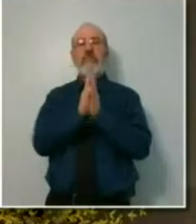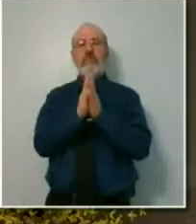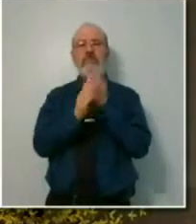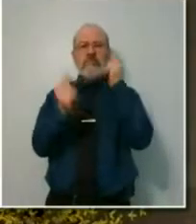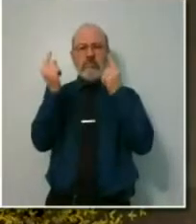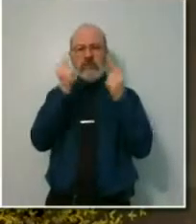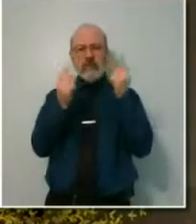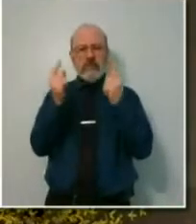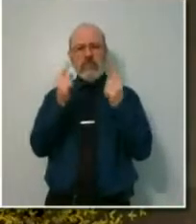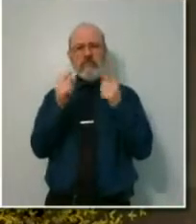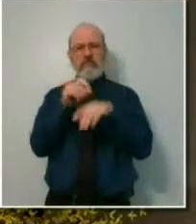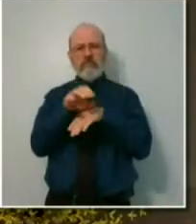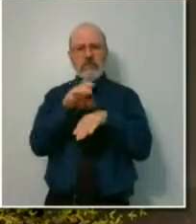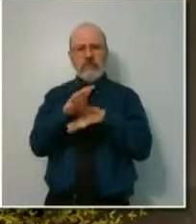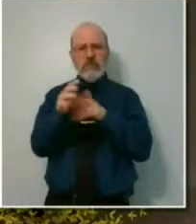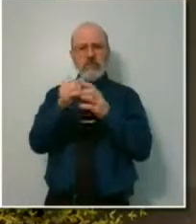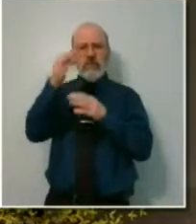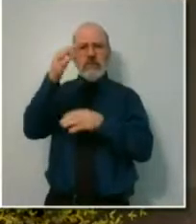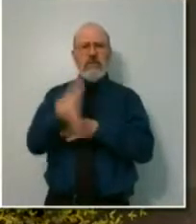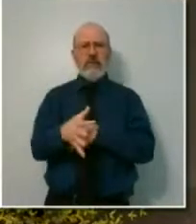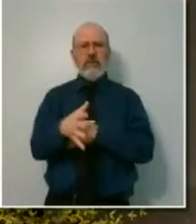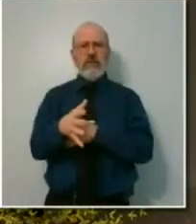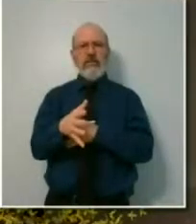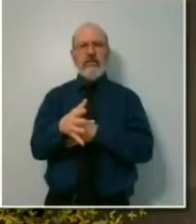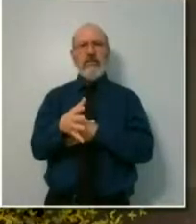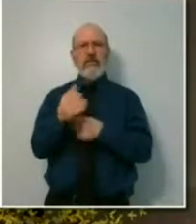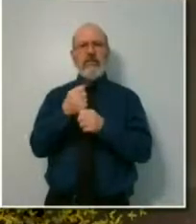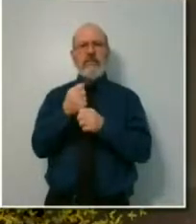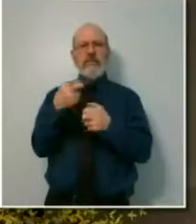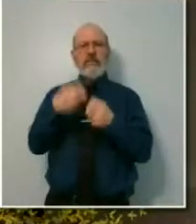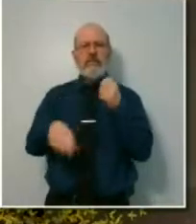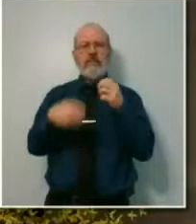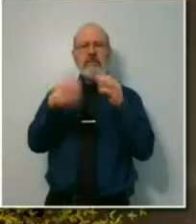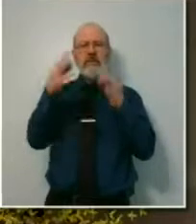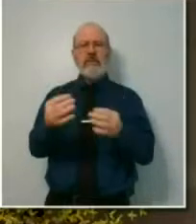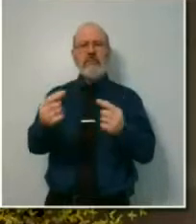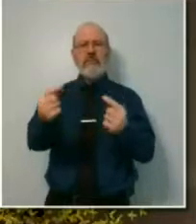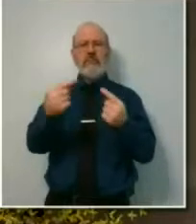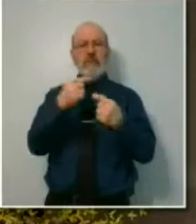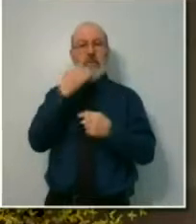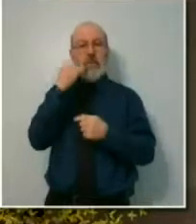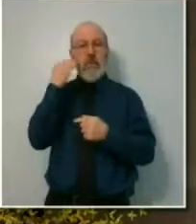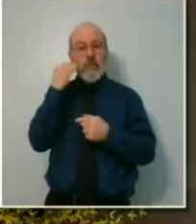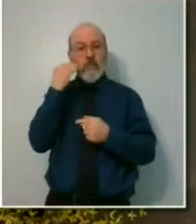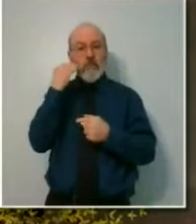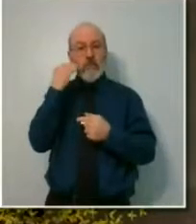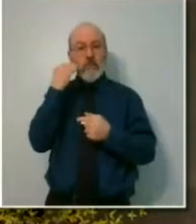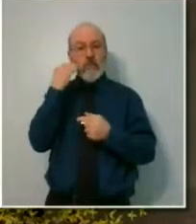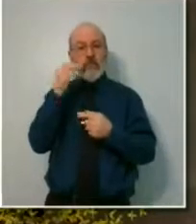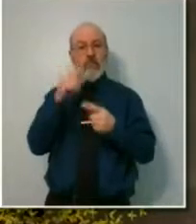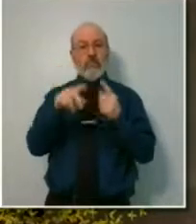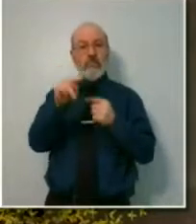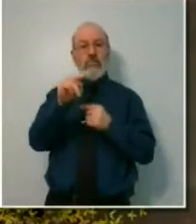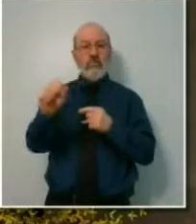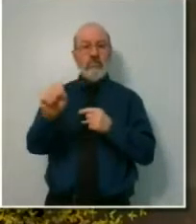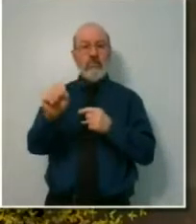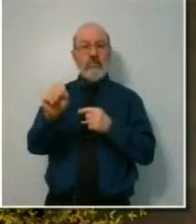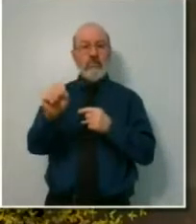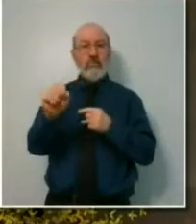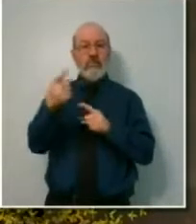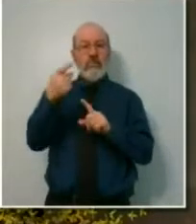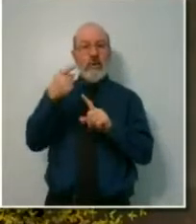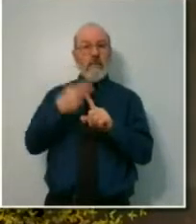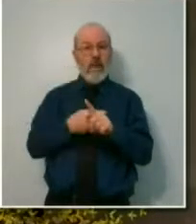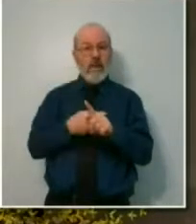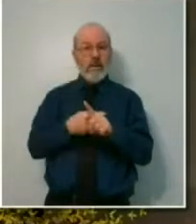and counsel with their pastor, they made a difficult decision to come home to Nova Scotia, Canada for a month, or